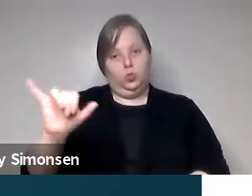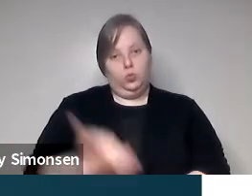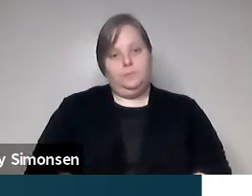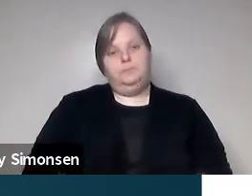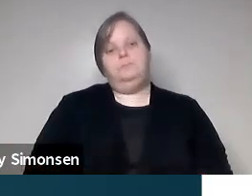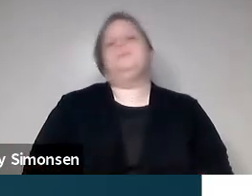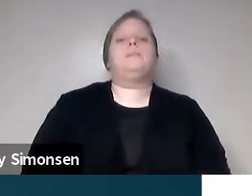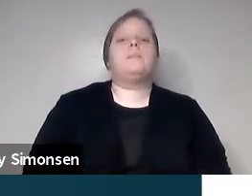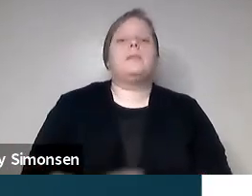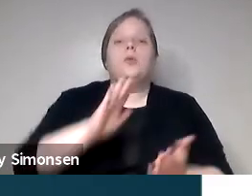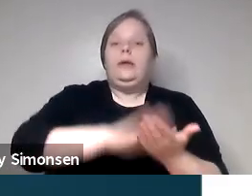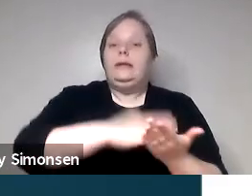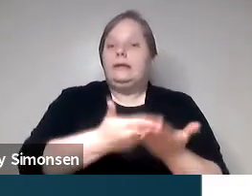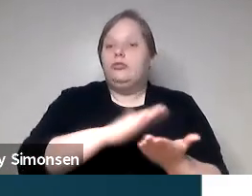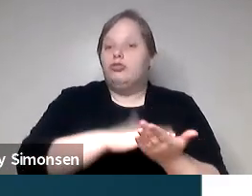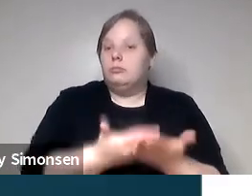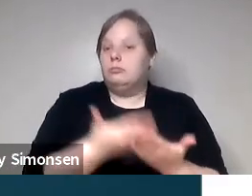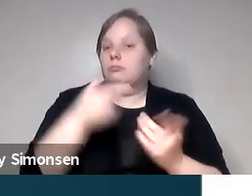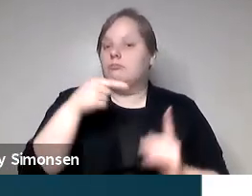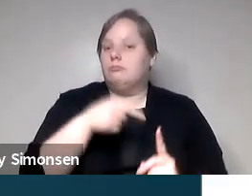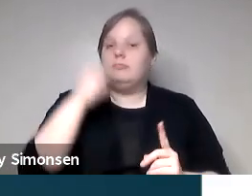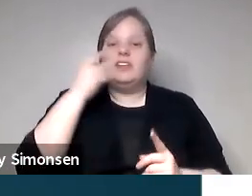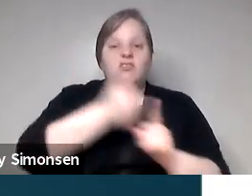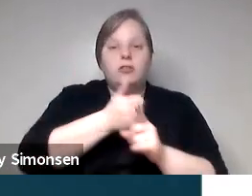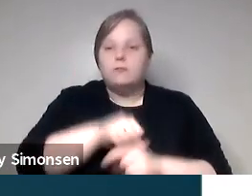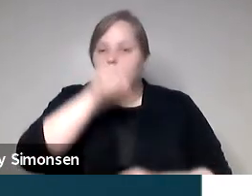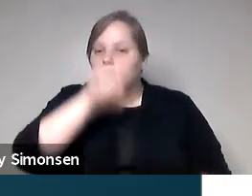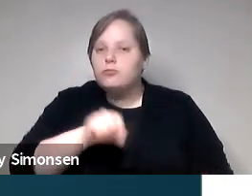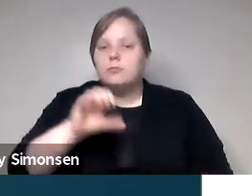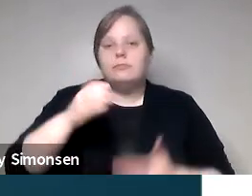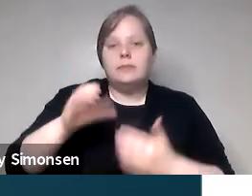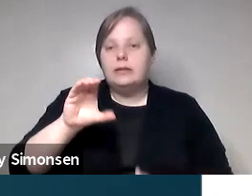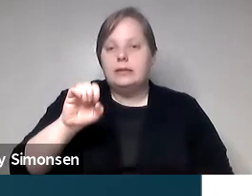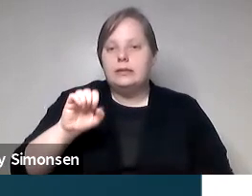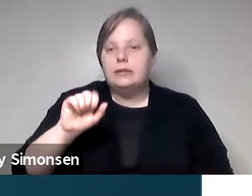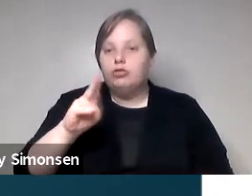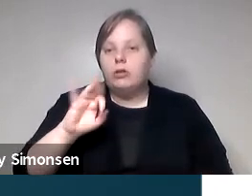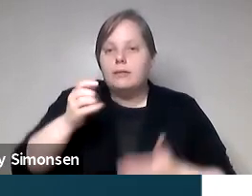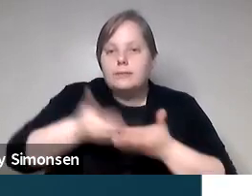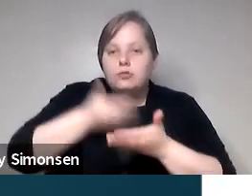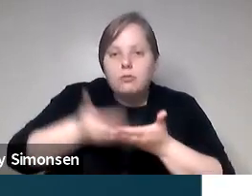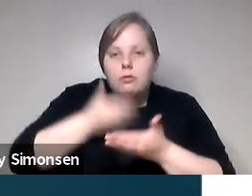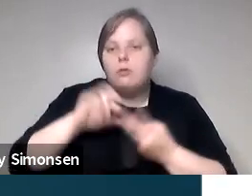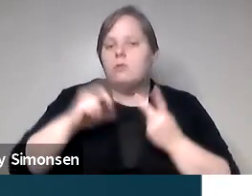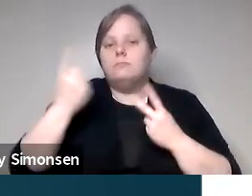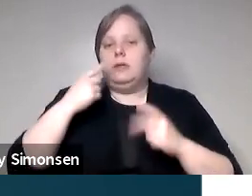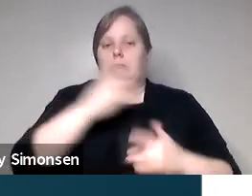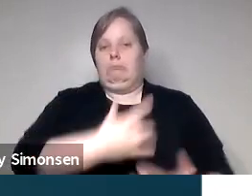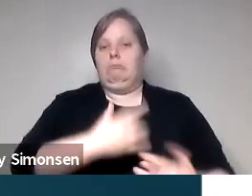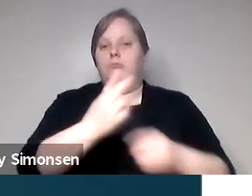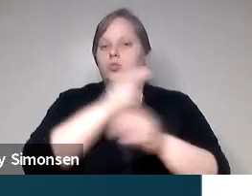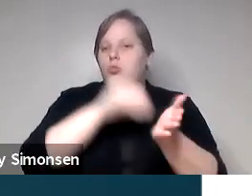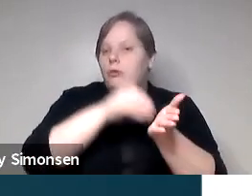kitchen, if you're a big cereal eater or any item that you use often, whether